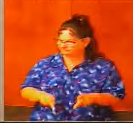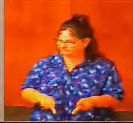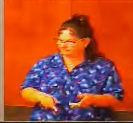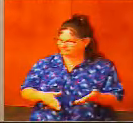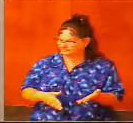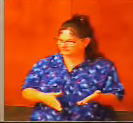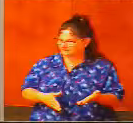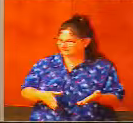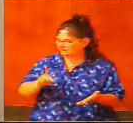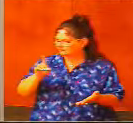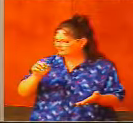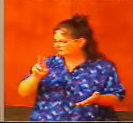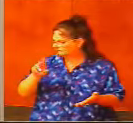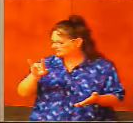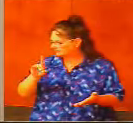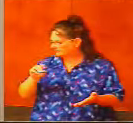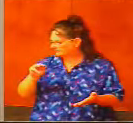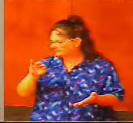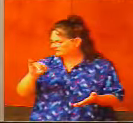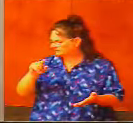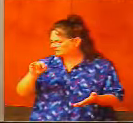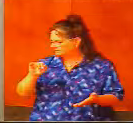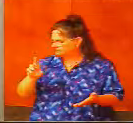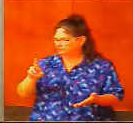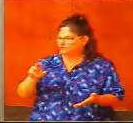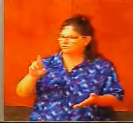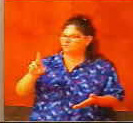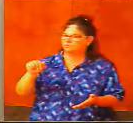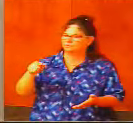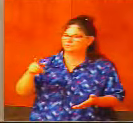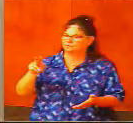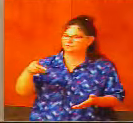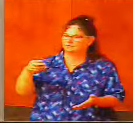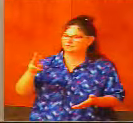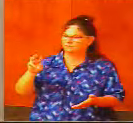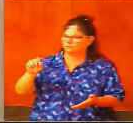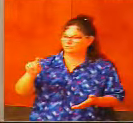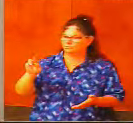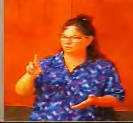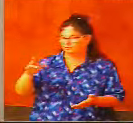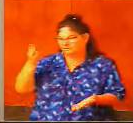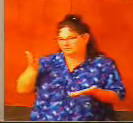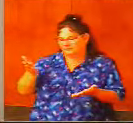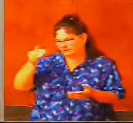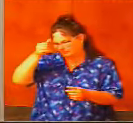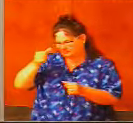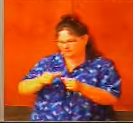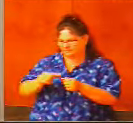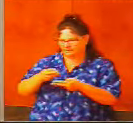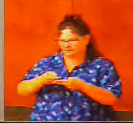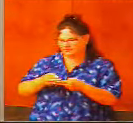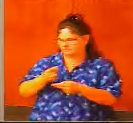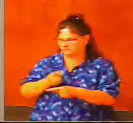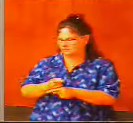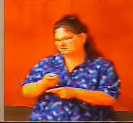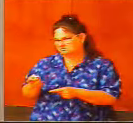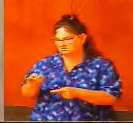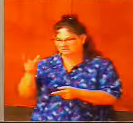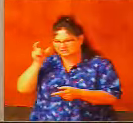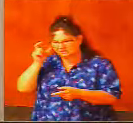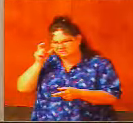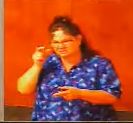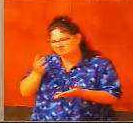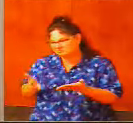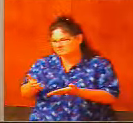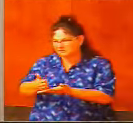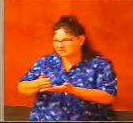think by David McClister and Ralph Walker, if I'm remembering correctly, and I listened to those sermons and they were helpful, and I kind of borrowed some of